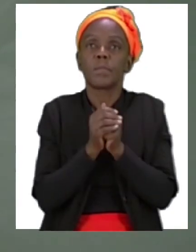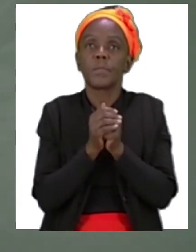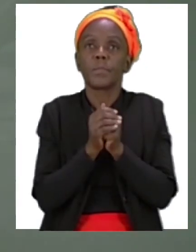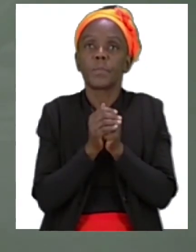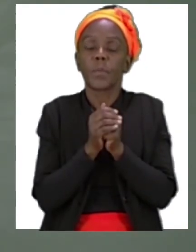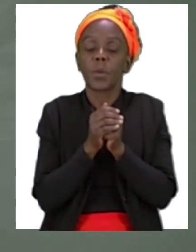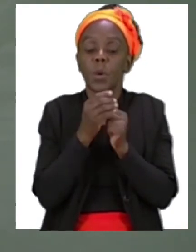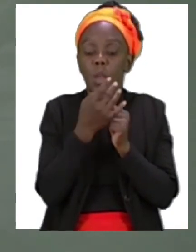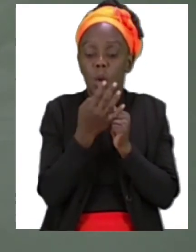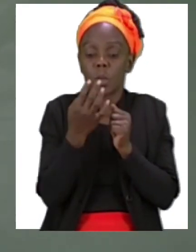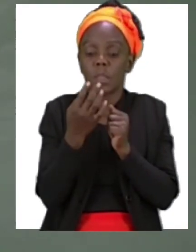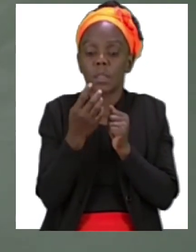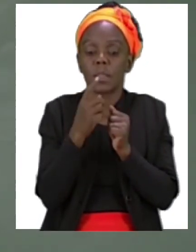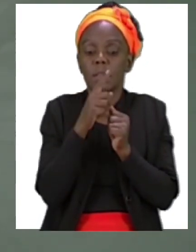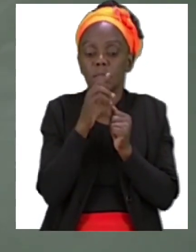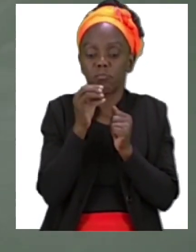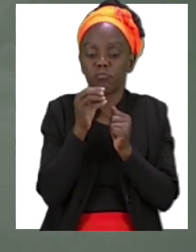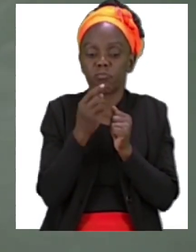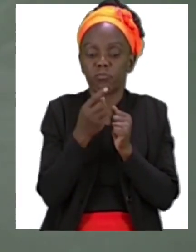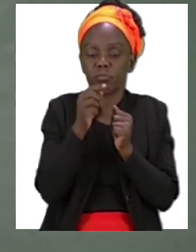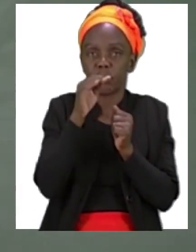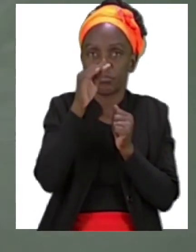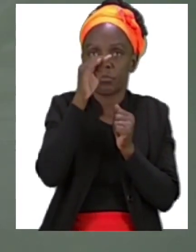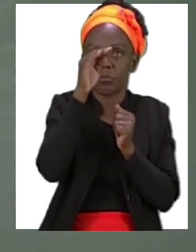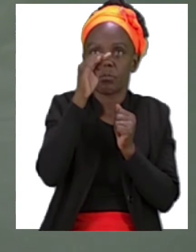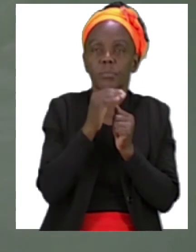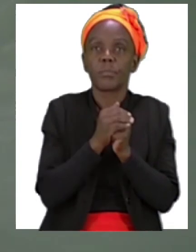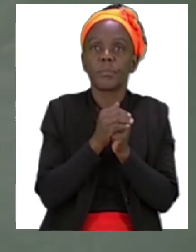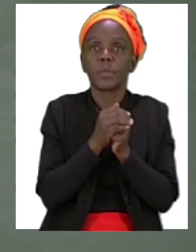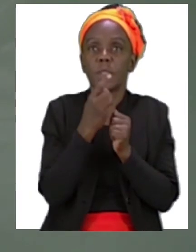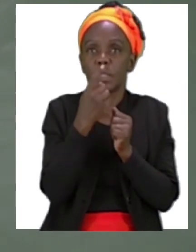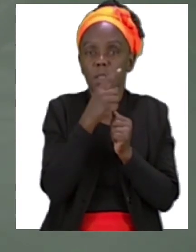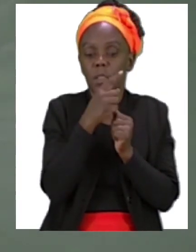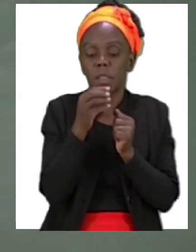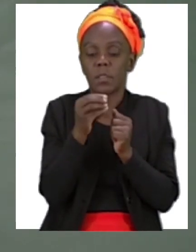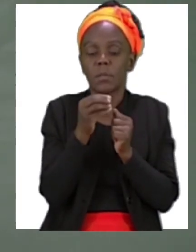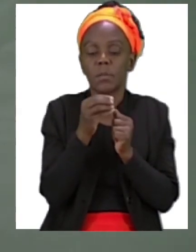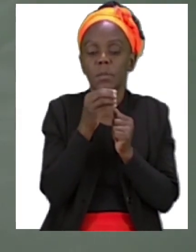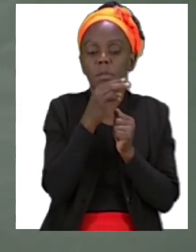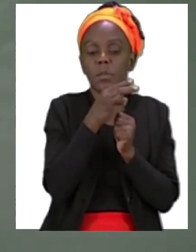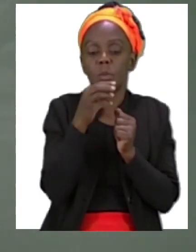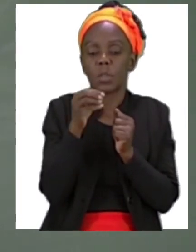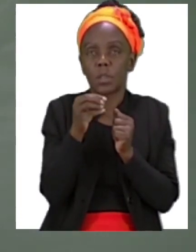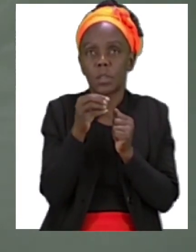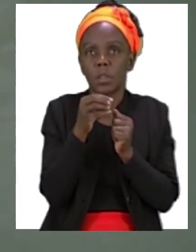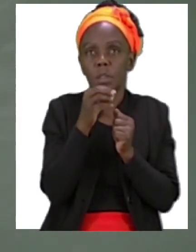going to count in tens going up. Let's go. 10,